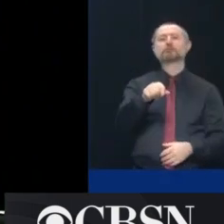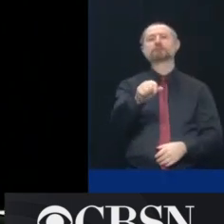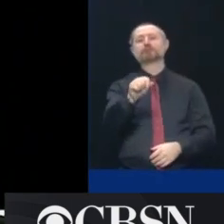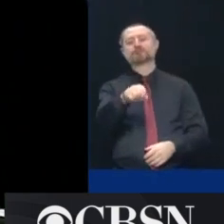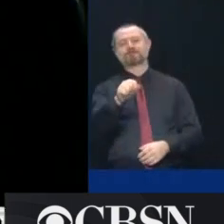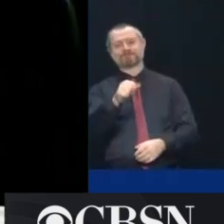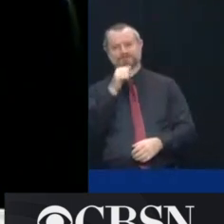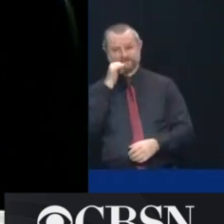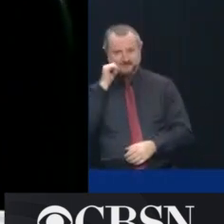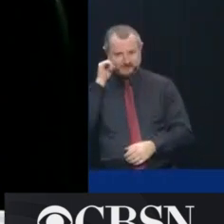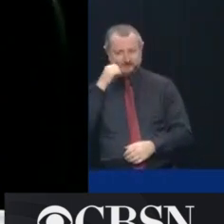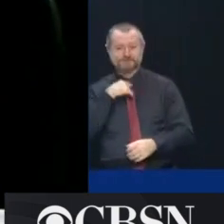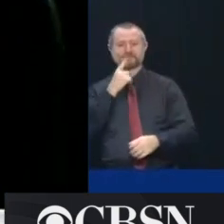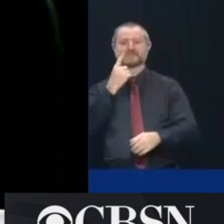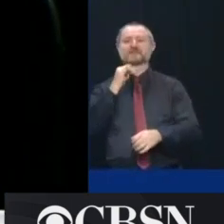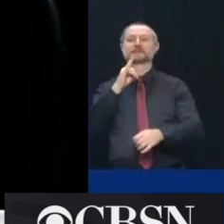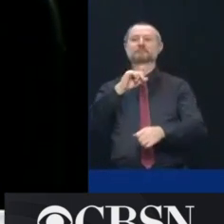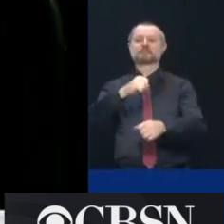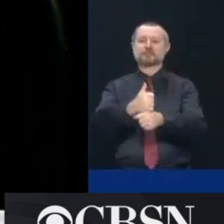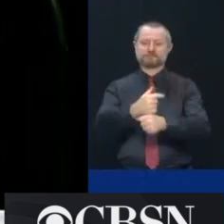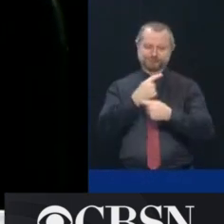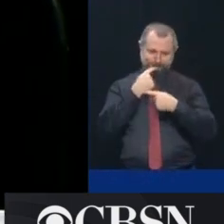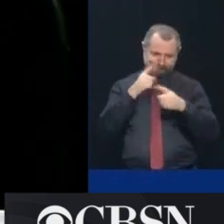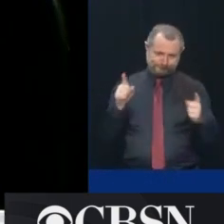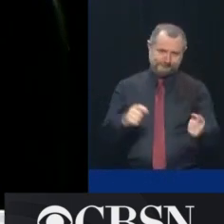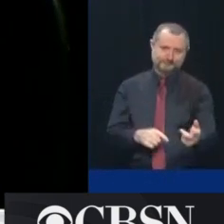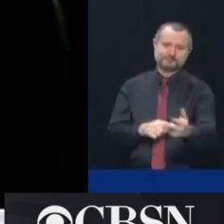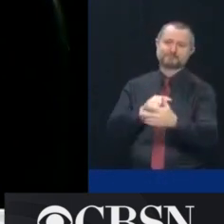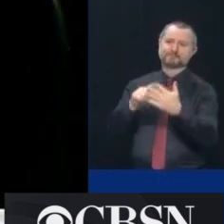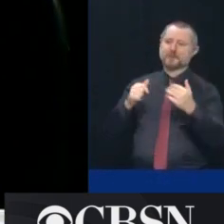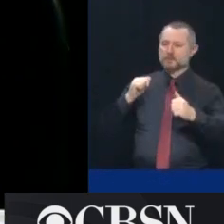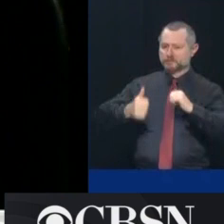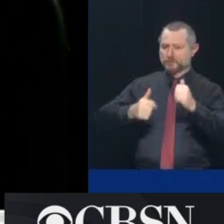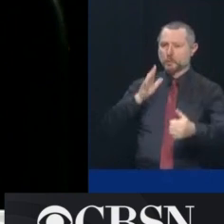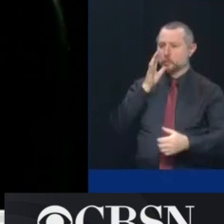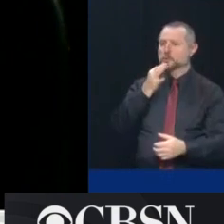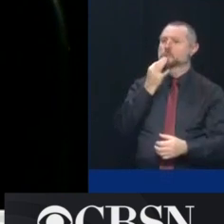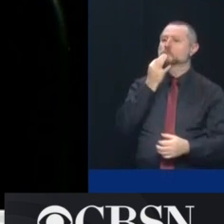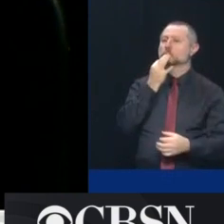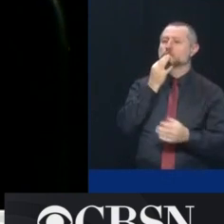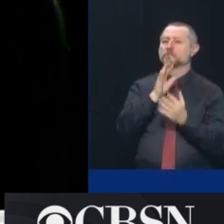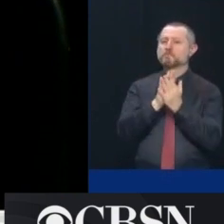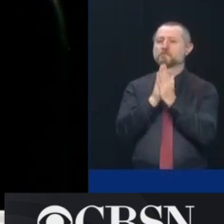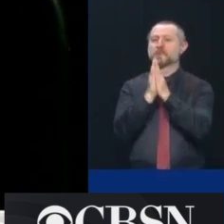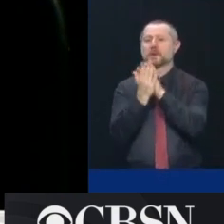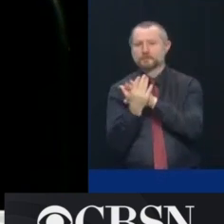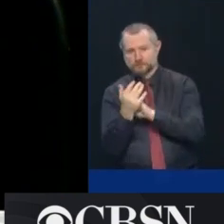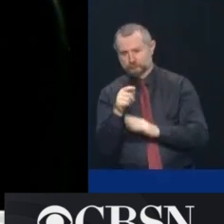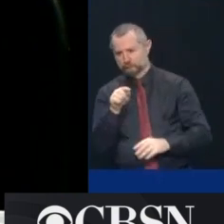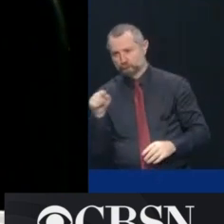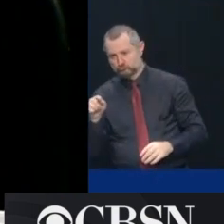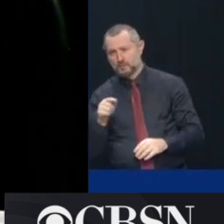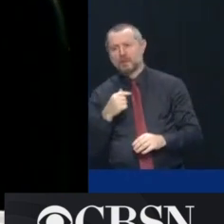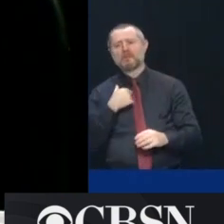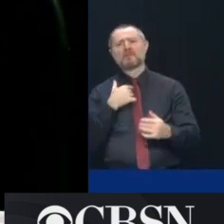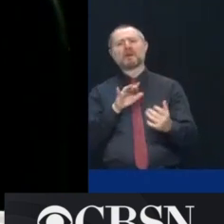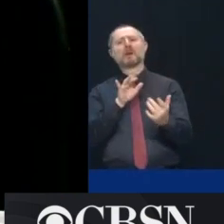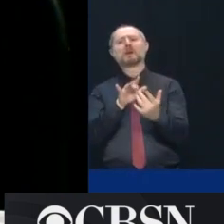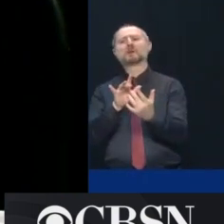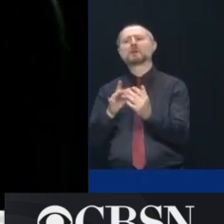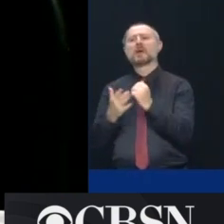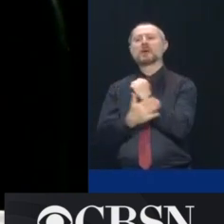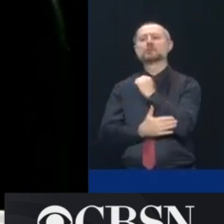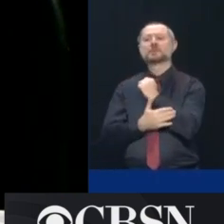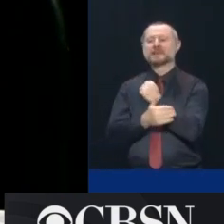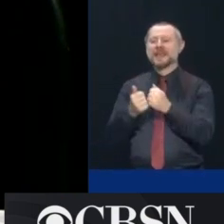the different infection rates in these communities. There are a number that are on the brink, as you said, and we've been in touch with the county executive offices in both counties. And